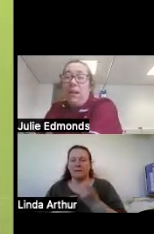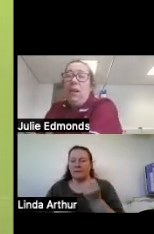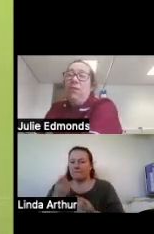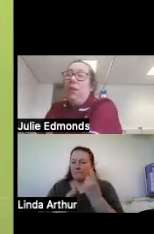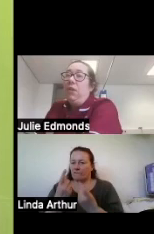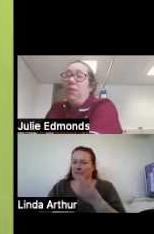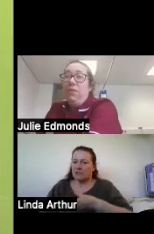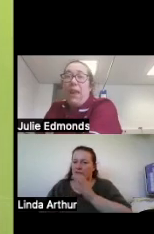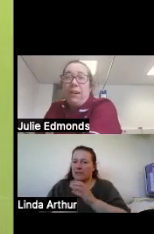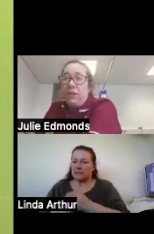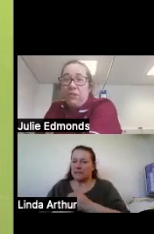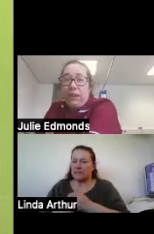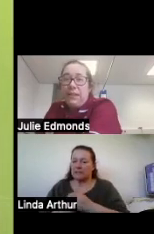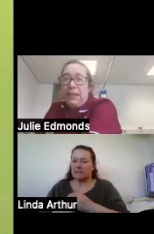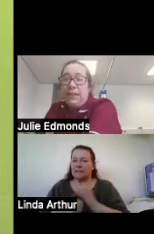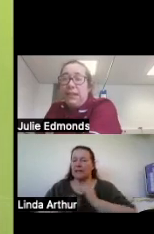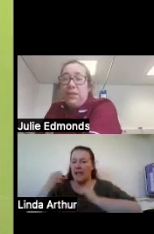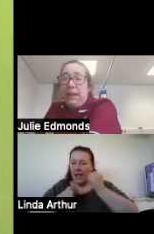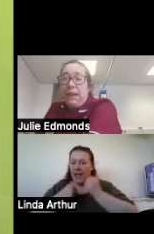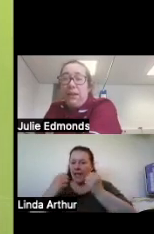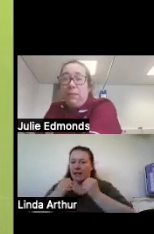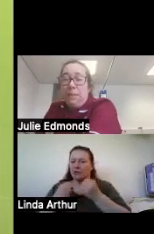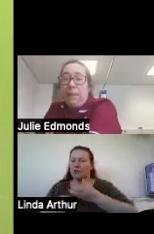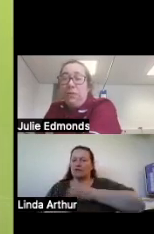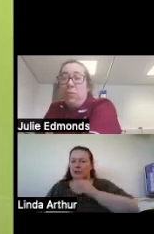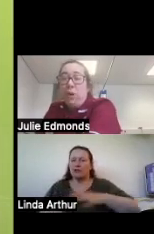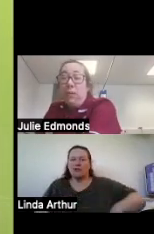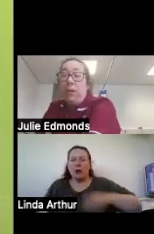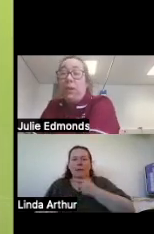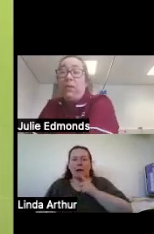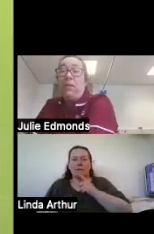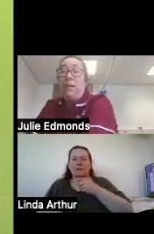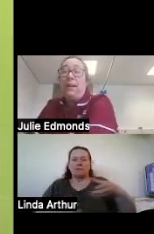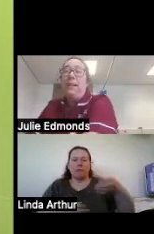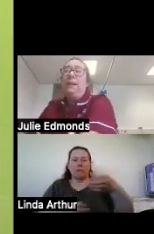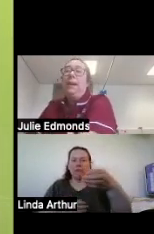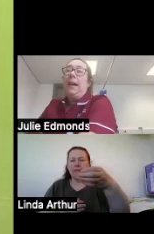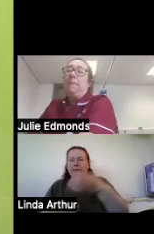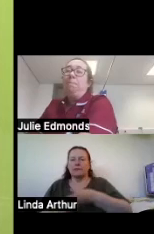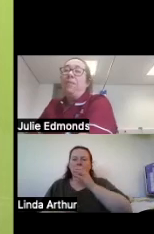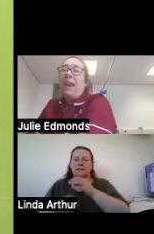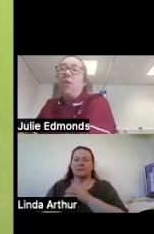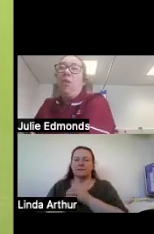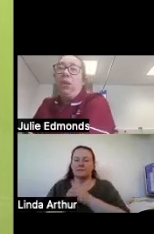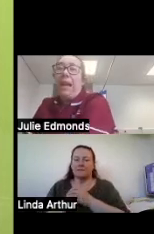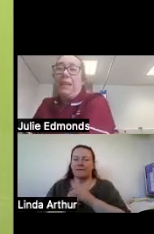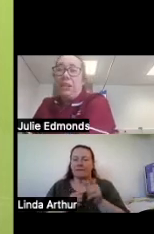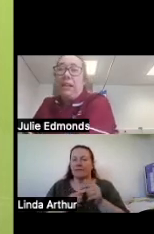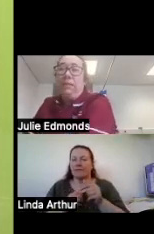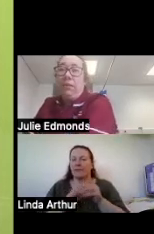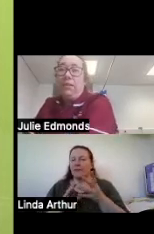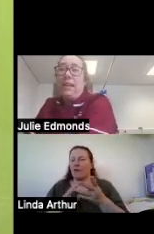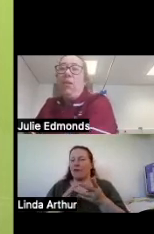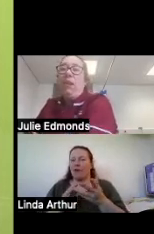well. The energy drinks that I see so many young people walking about with at the minute, they're all